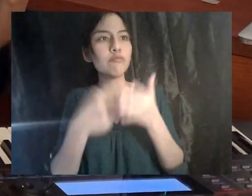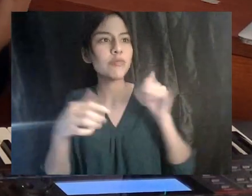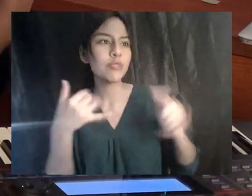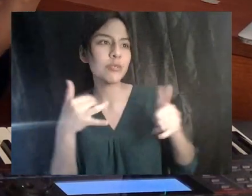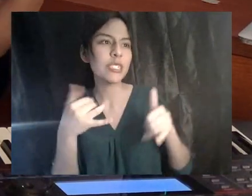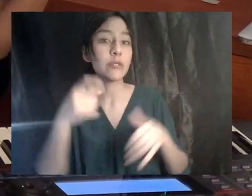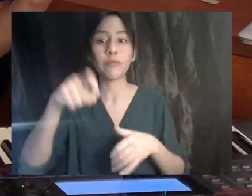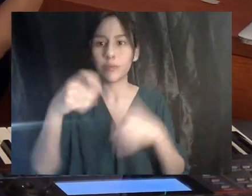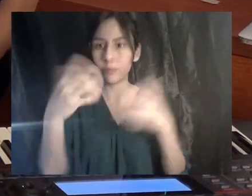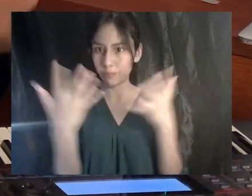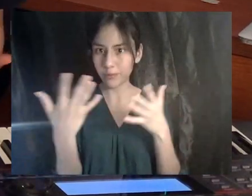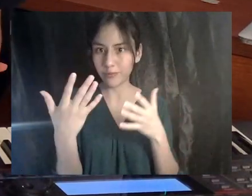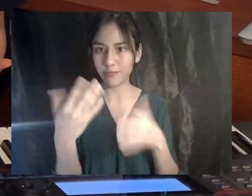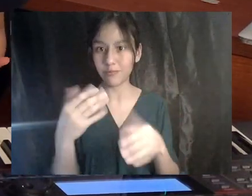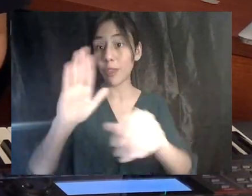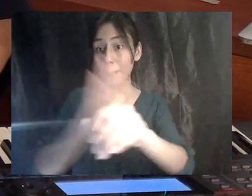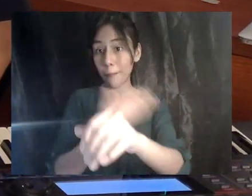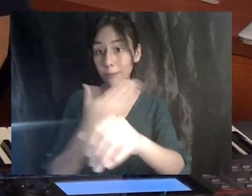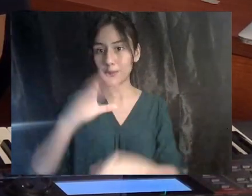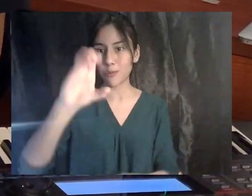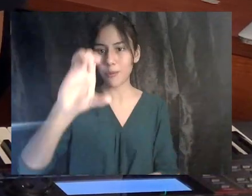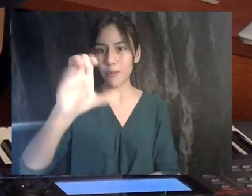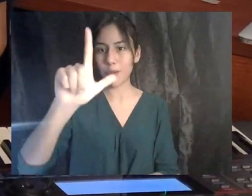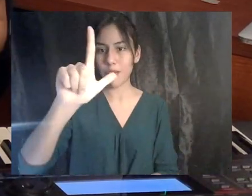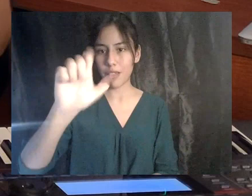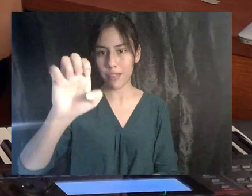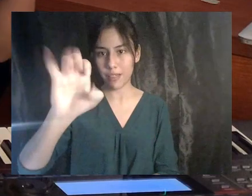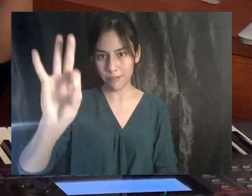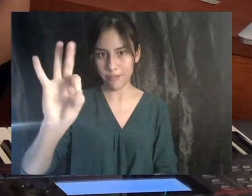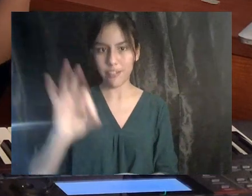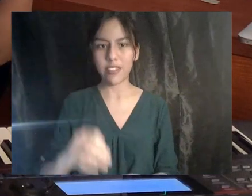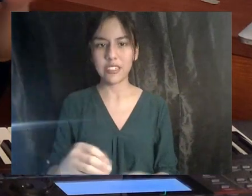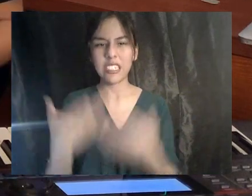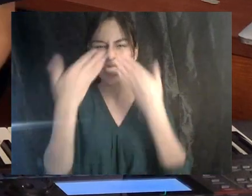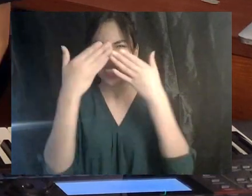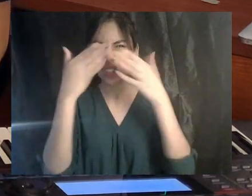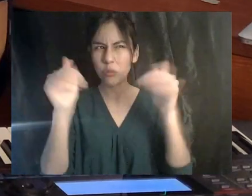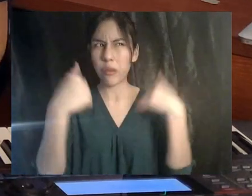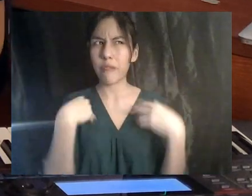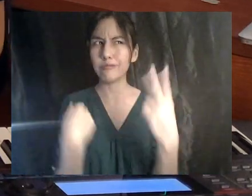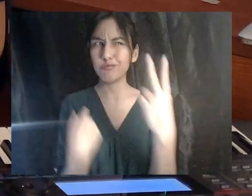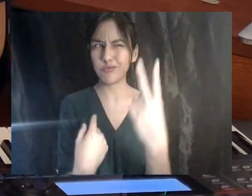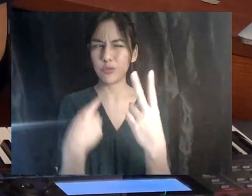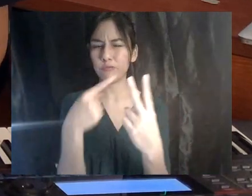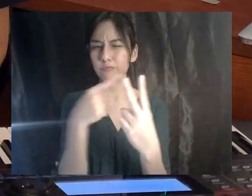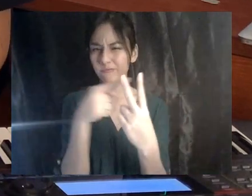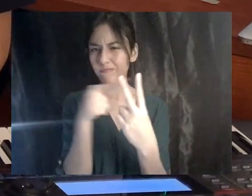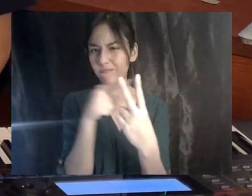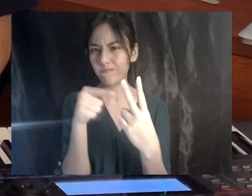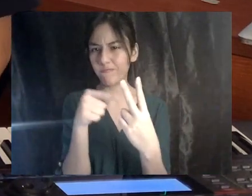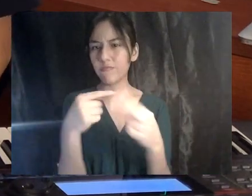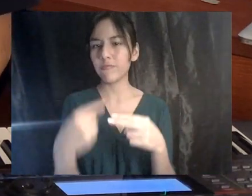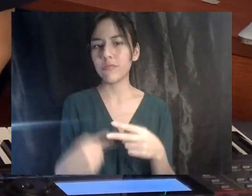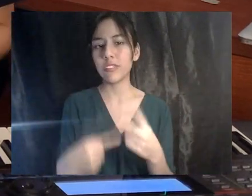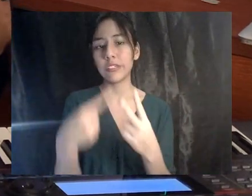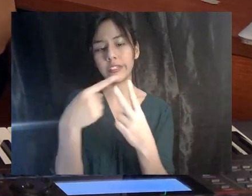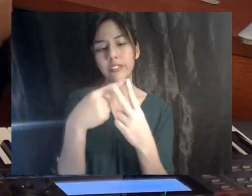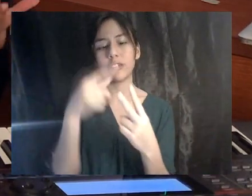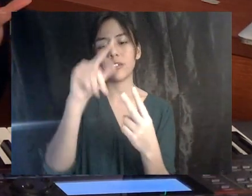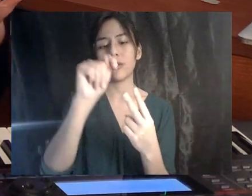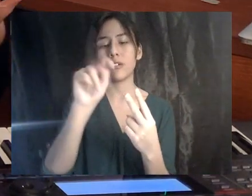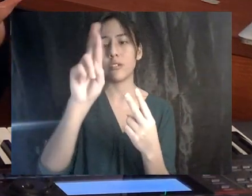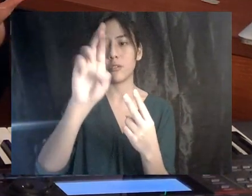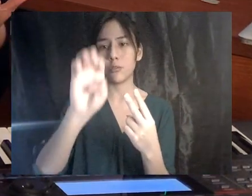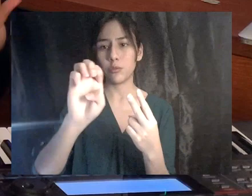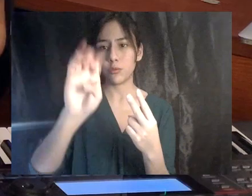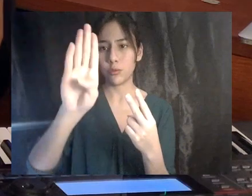need something that's called a musical clef. So, in general, we have mostly 2 different kinds of clefs that we use. We have what we call our